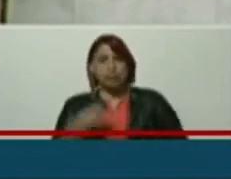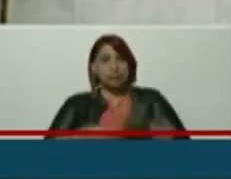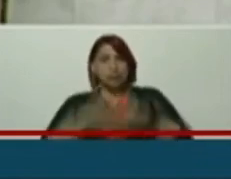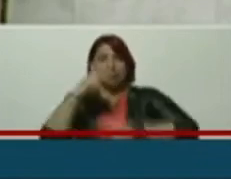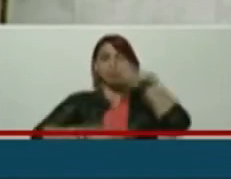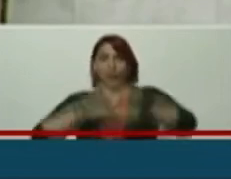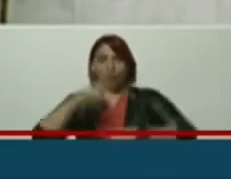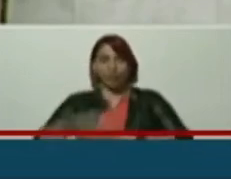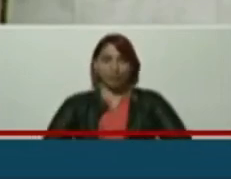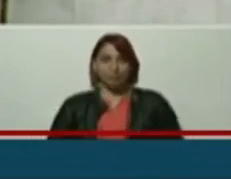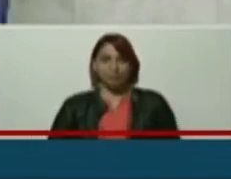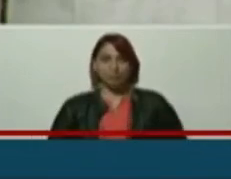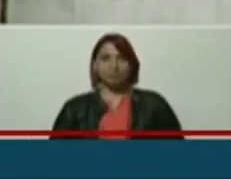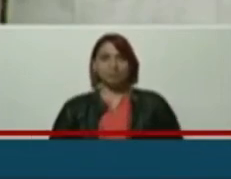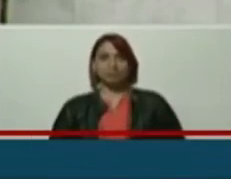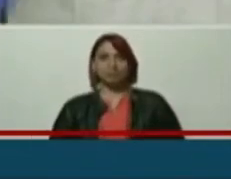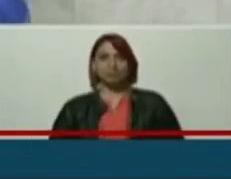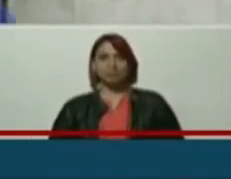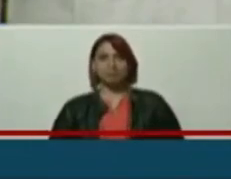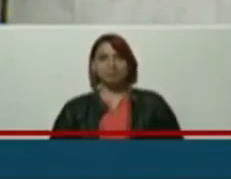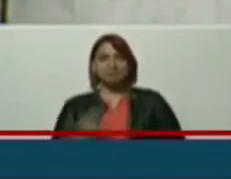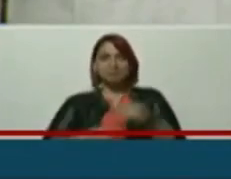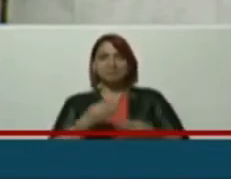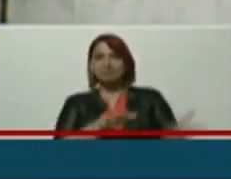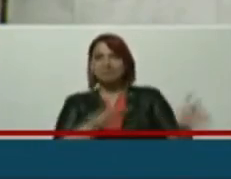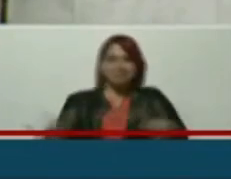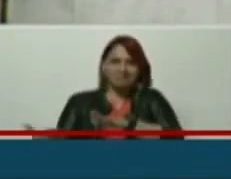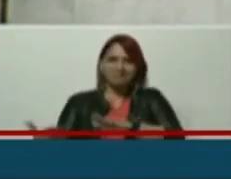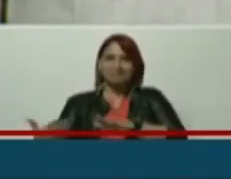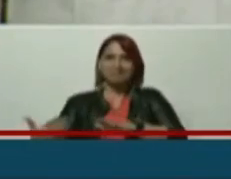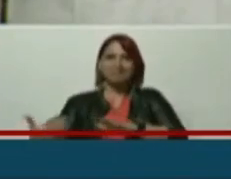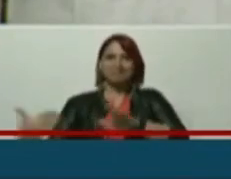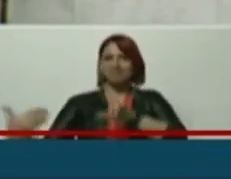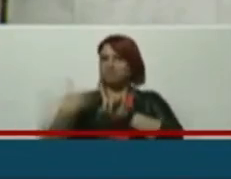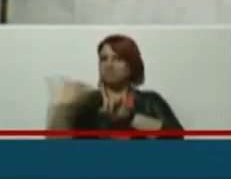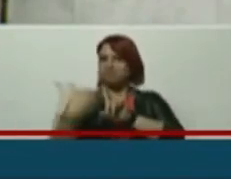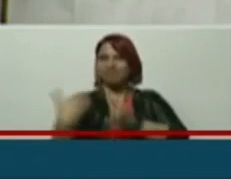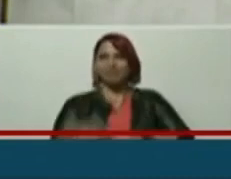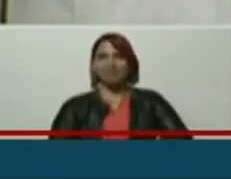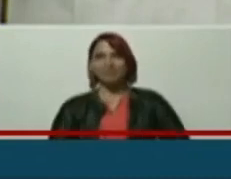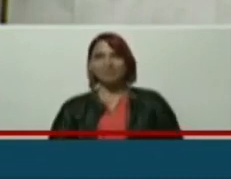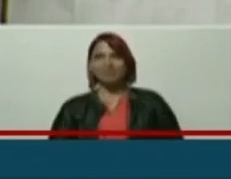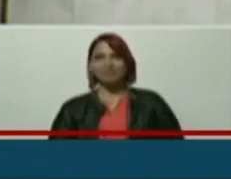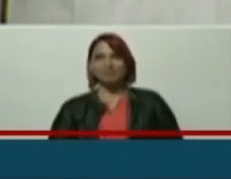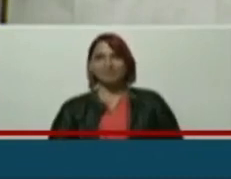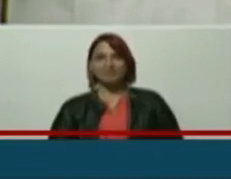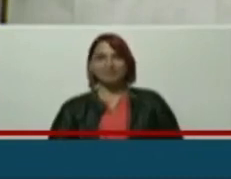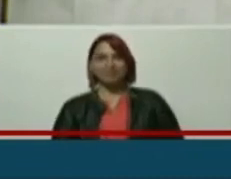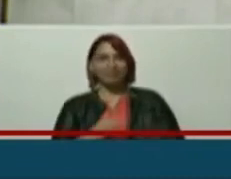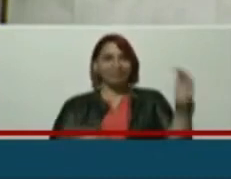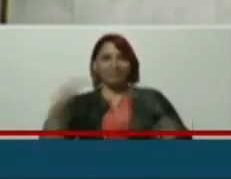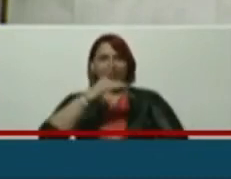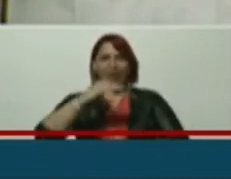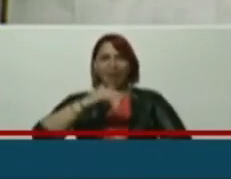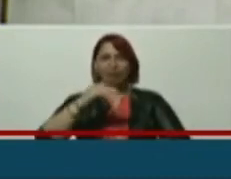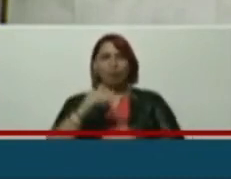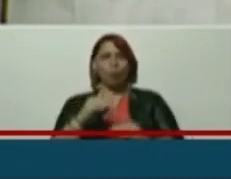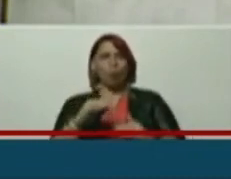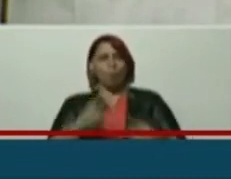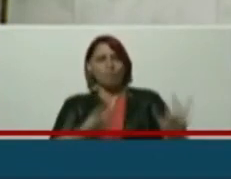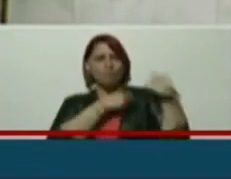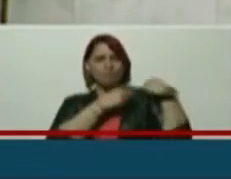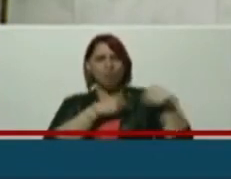They made plans to kill me and the political high ranking of Venezuela. There are the evidences, and he declares it in great